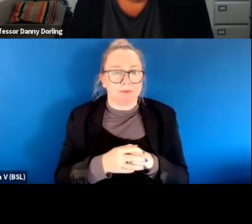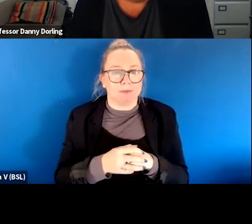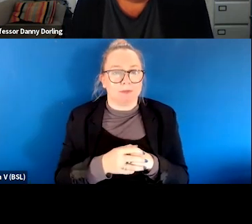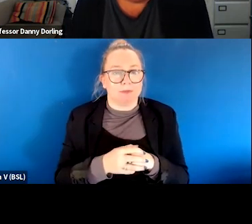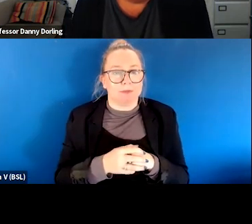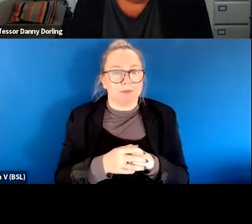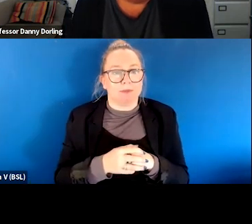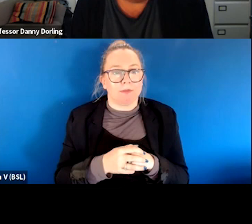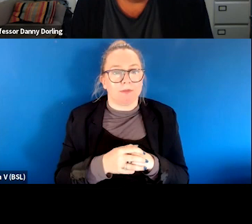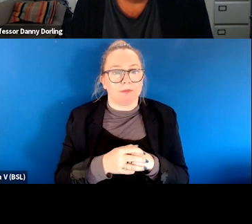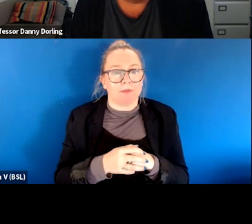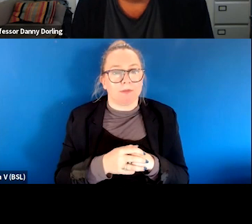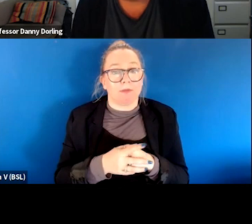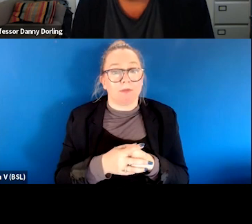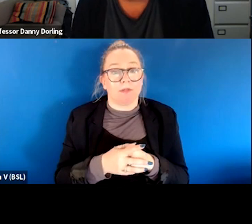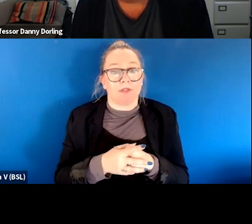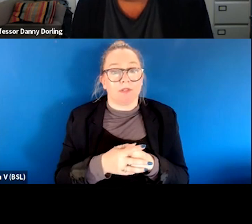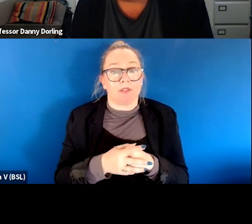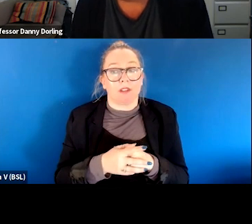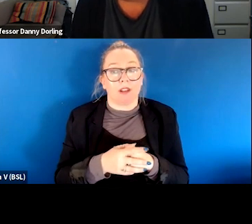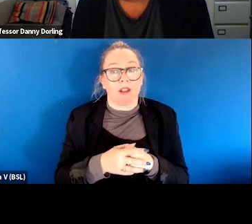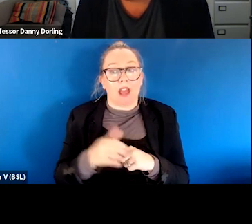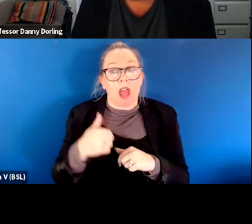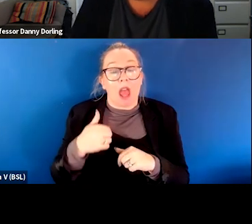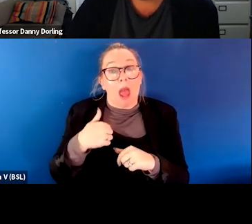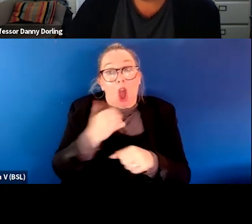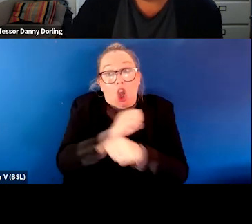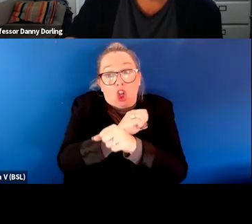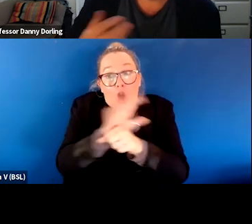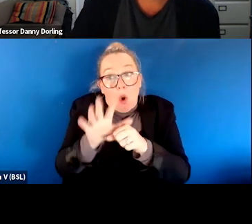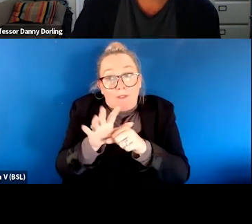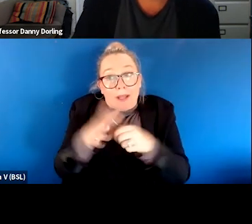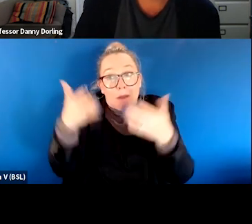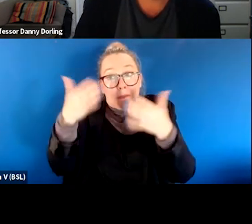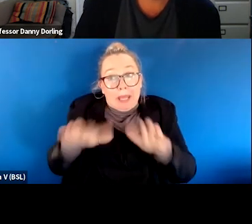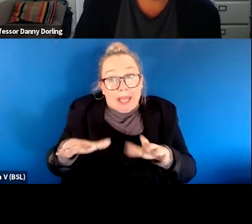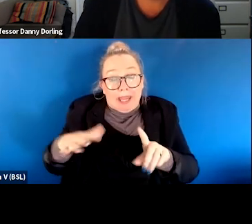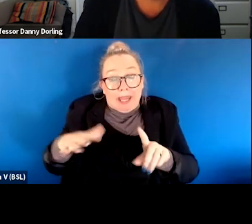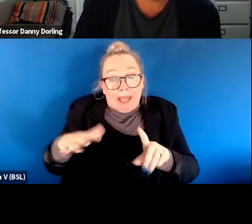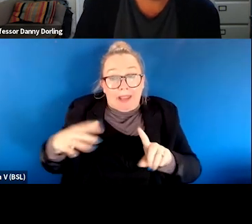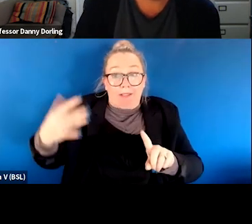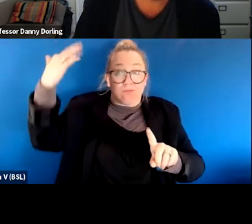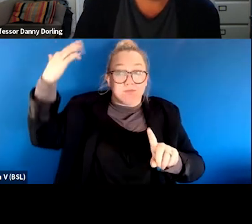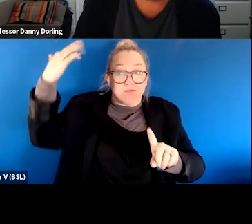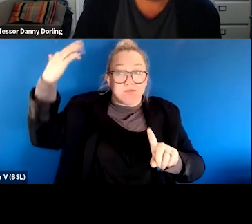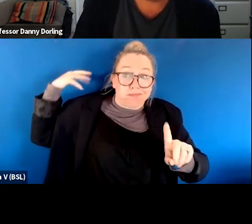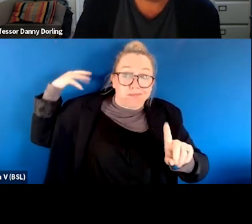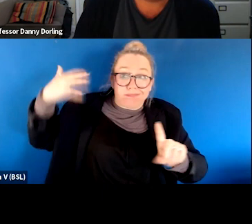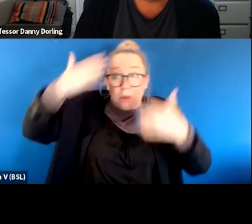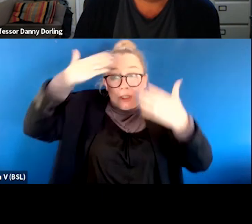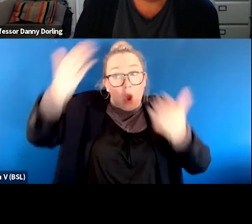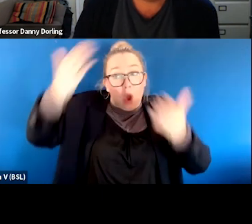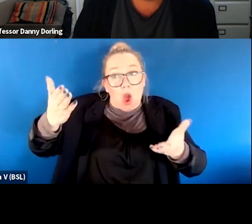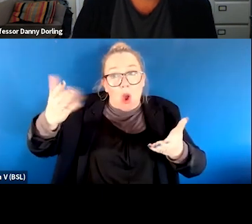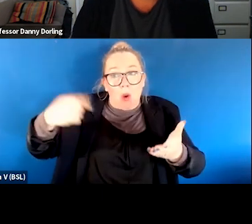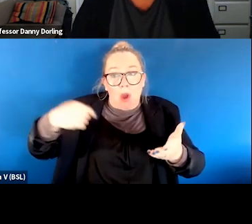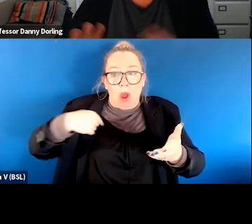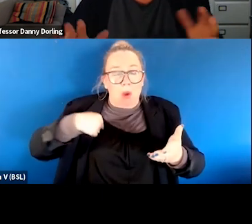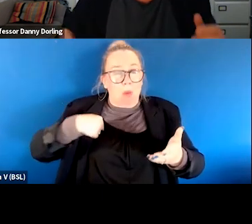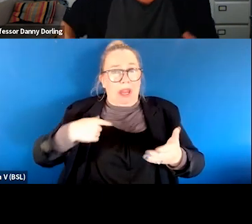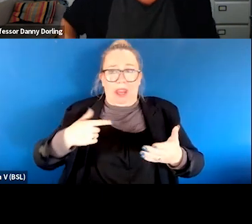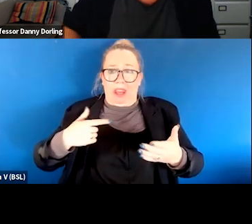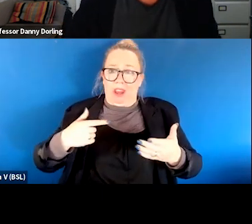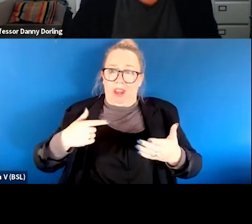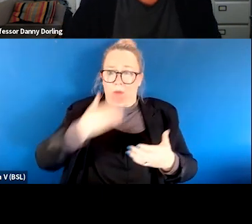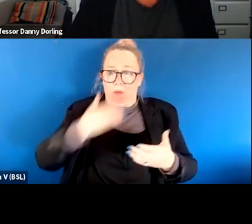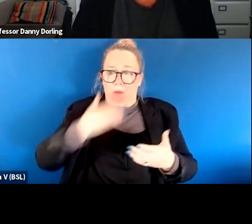coronavirus into the general population before, we haven't known that's what's happening. So we just thought it was a strange flu that carried on.